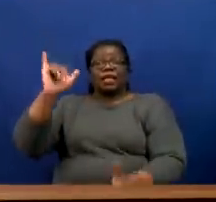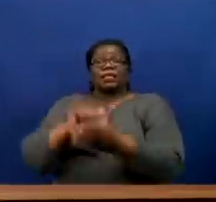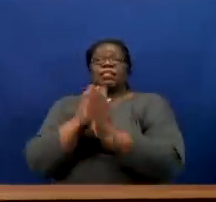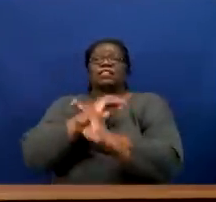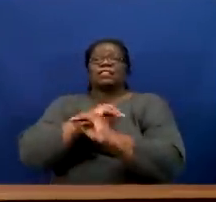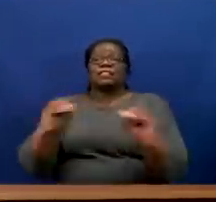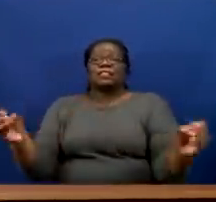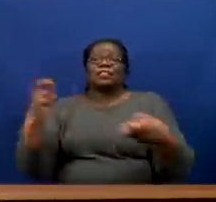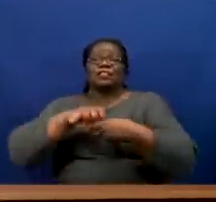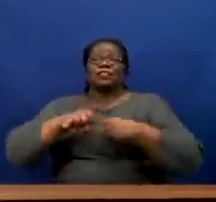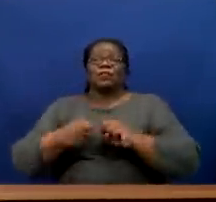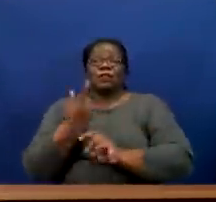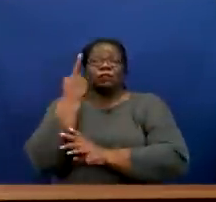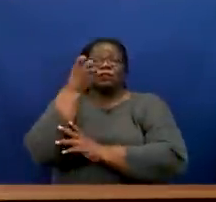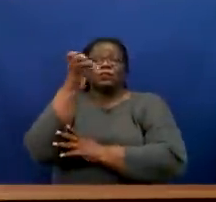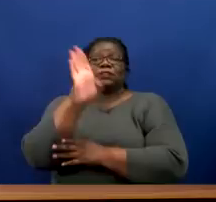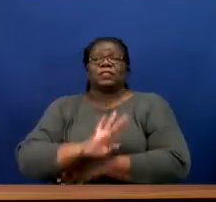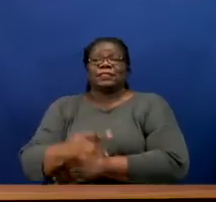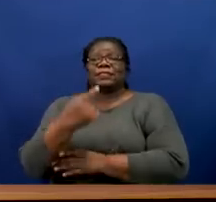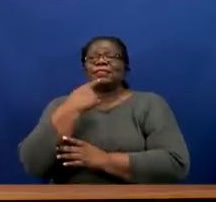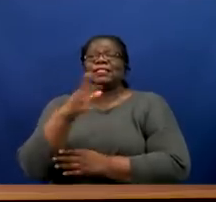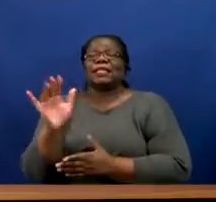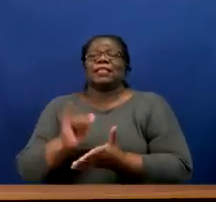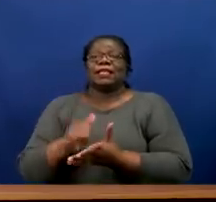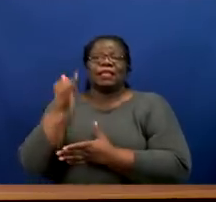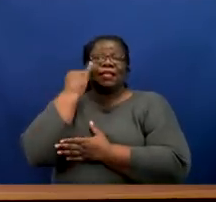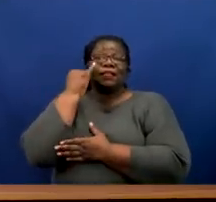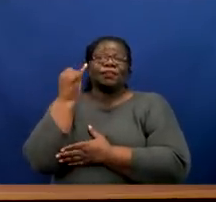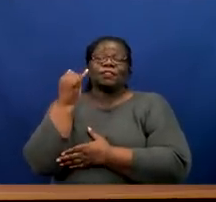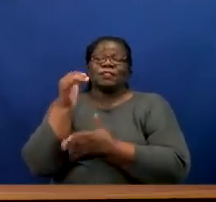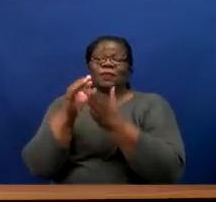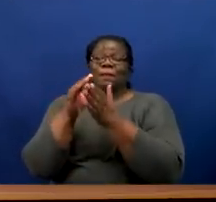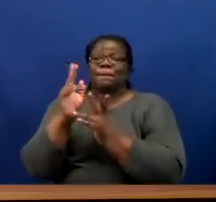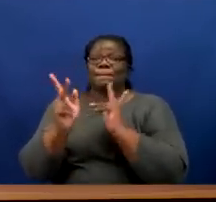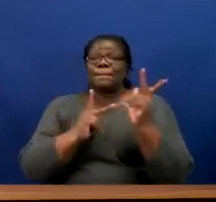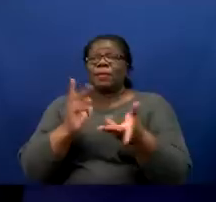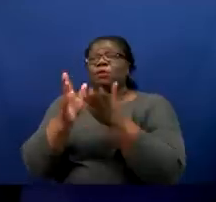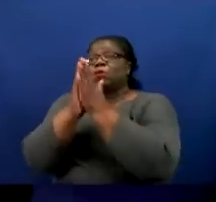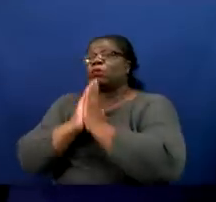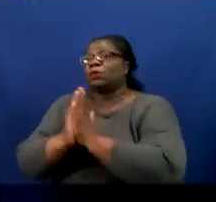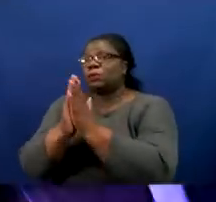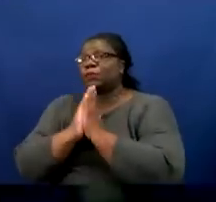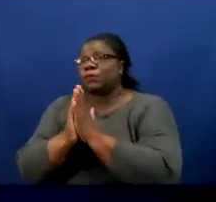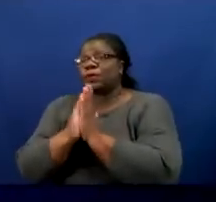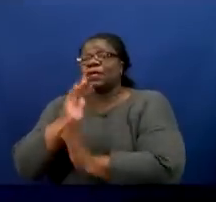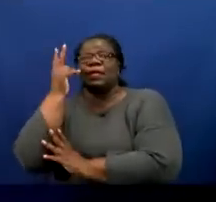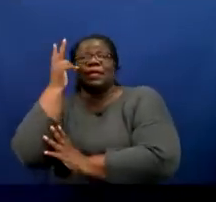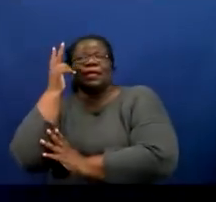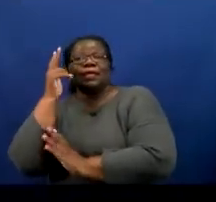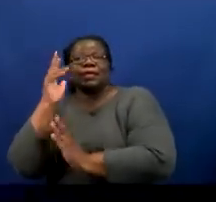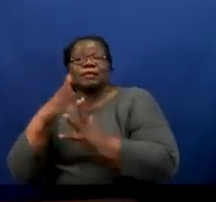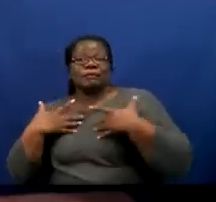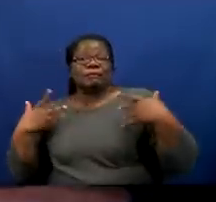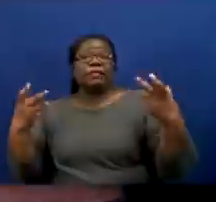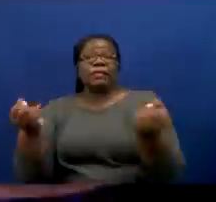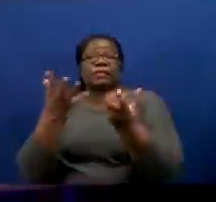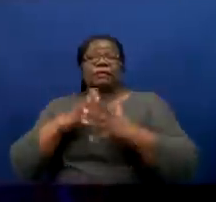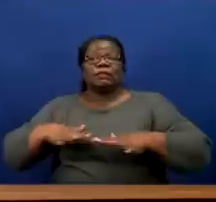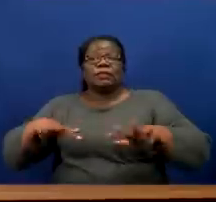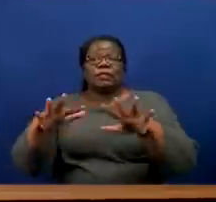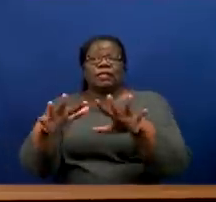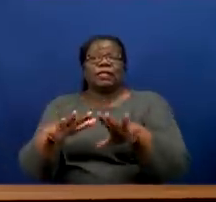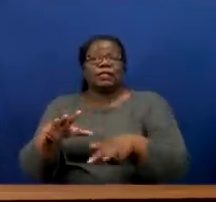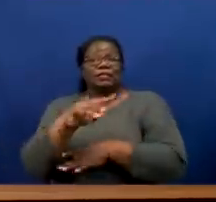hard for God. And he says if his people would call on him, he will heal the land. Do